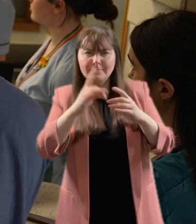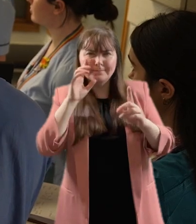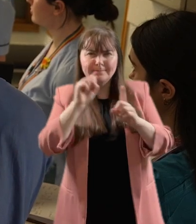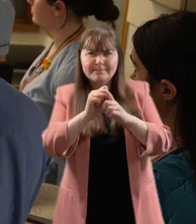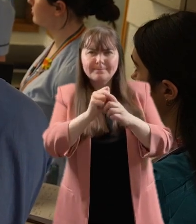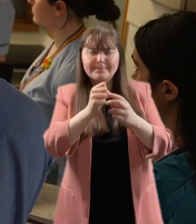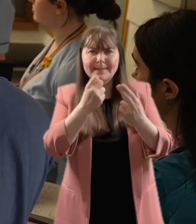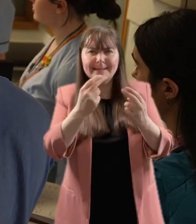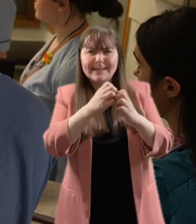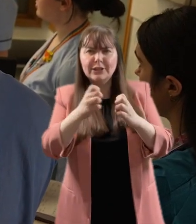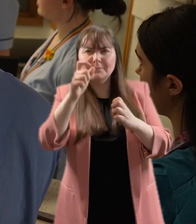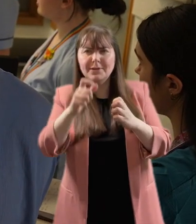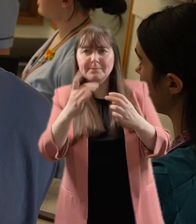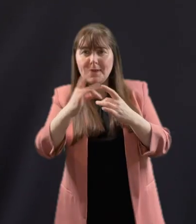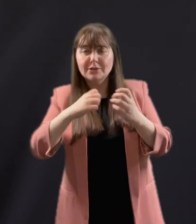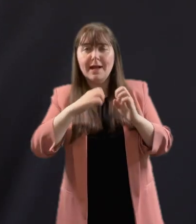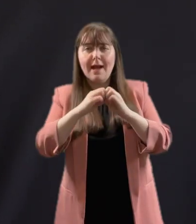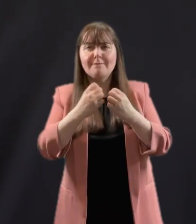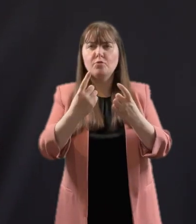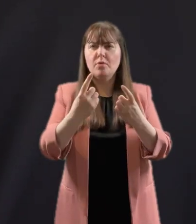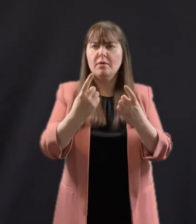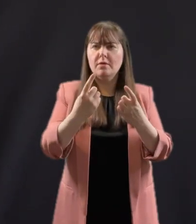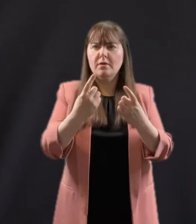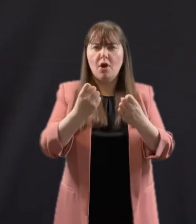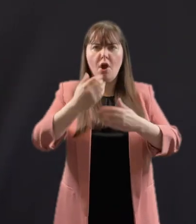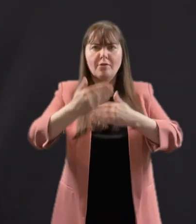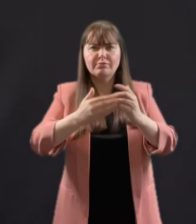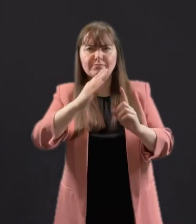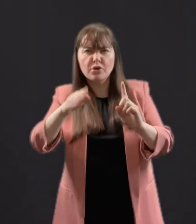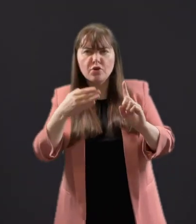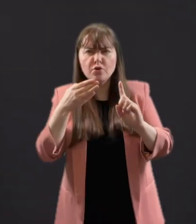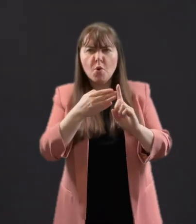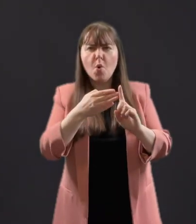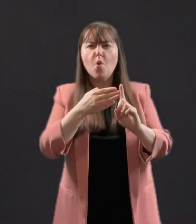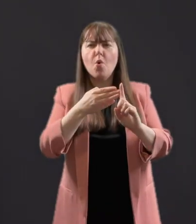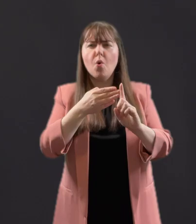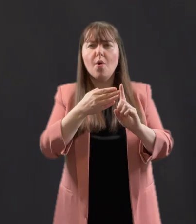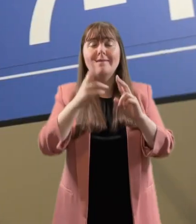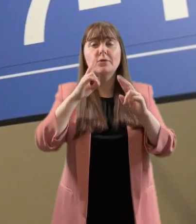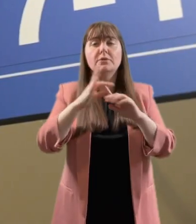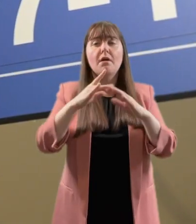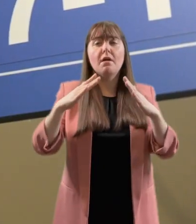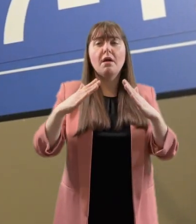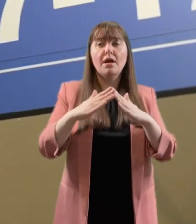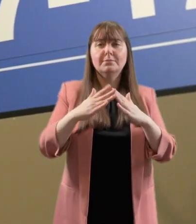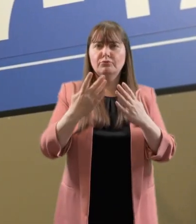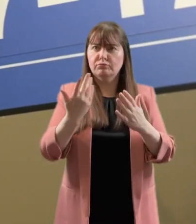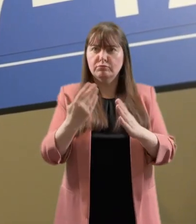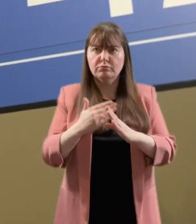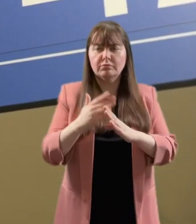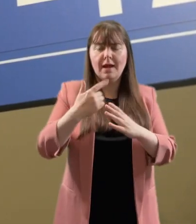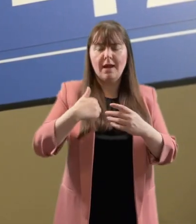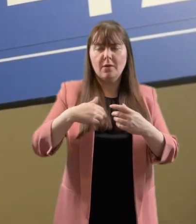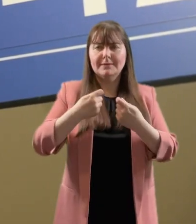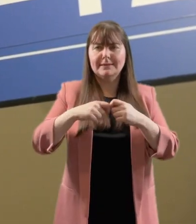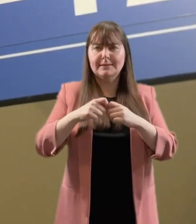the actions needed for each patient, ensuring that everyone is focused on the same clinical and operational goals. The visual hospital has strengthened